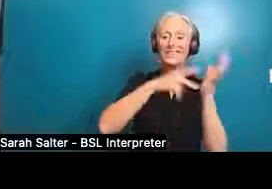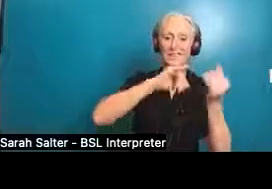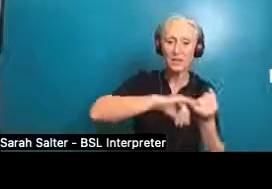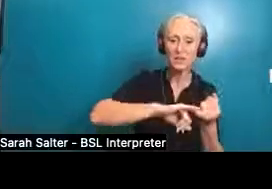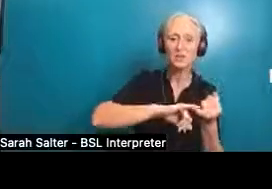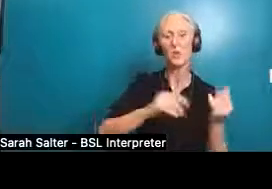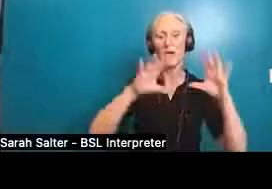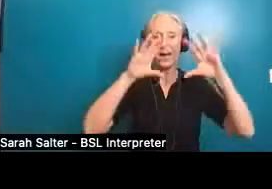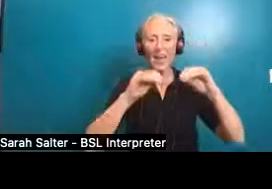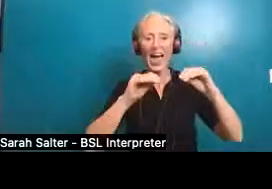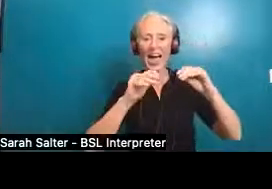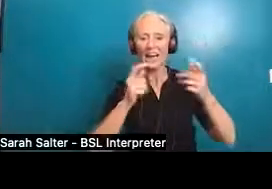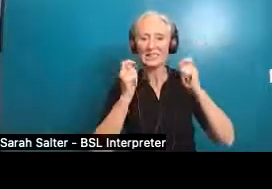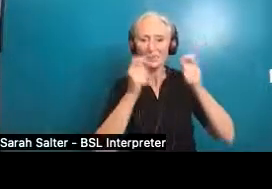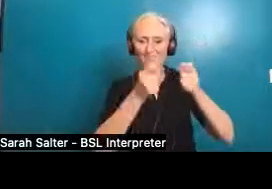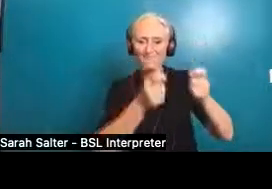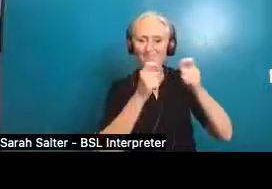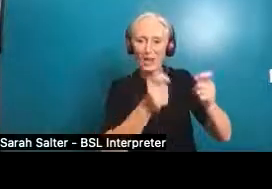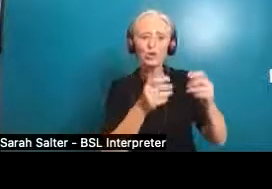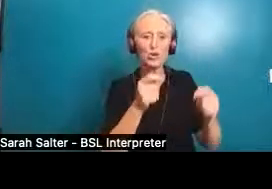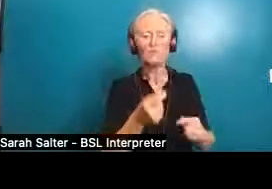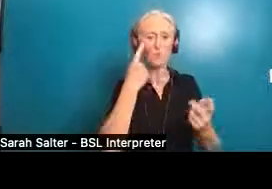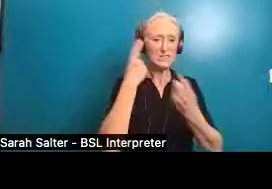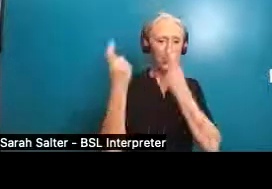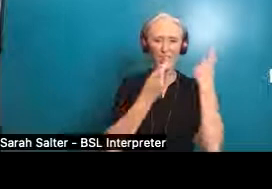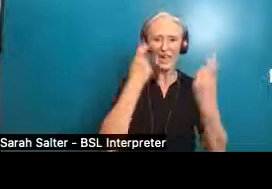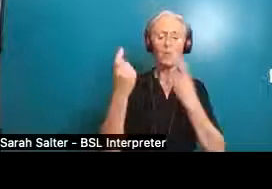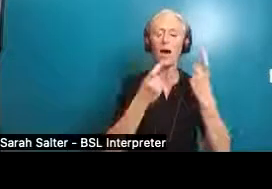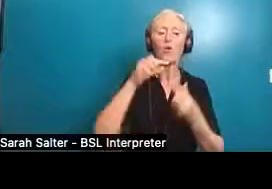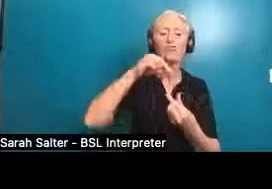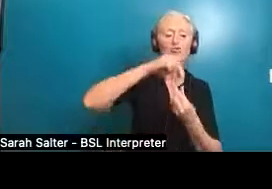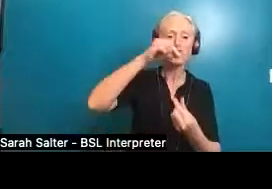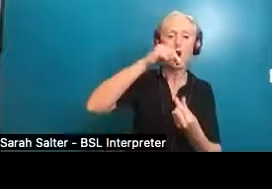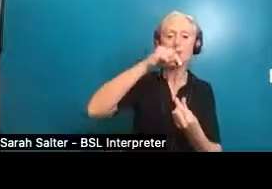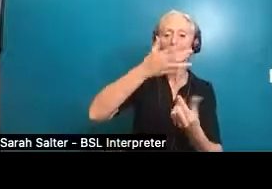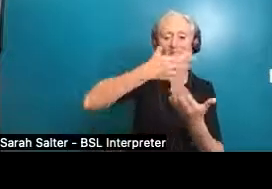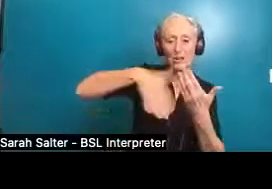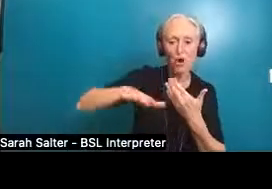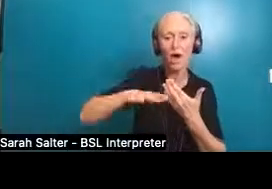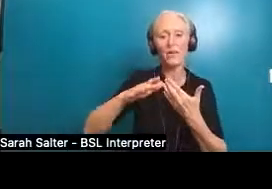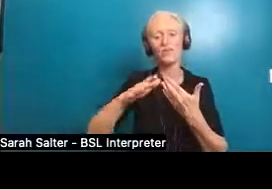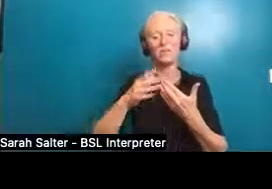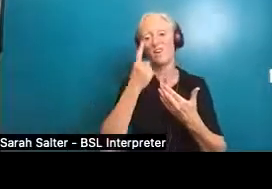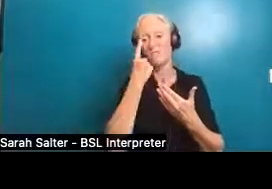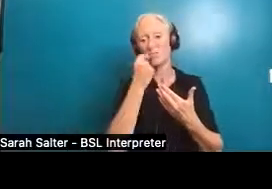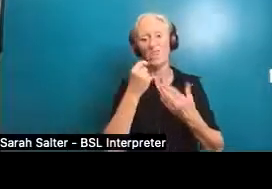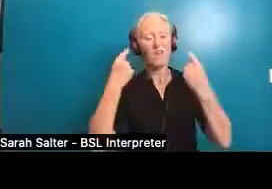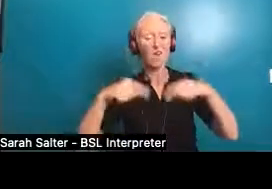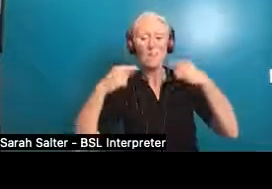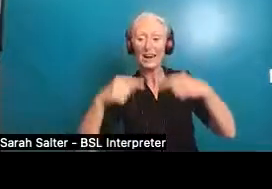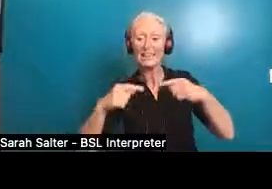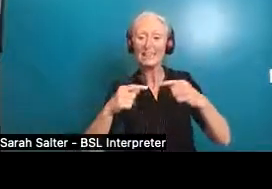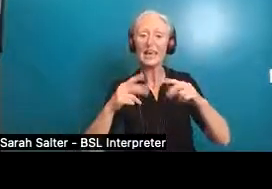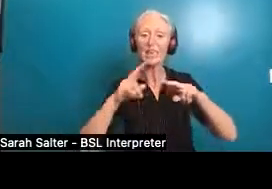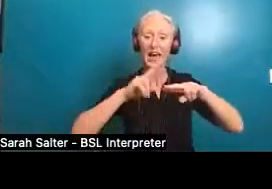about optogenetics and rod-derived cone viability factor, and then some stem cell options. So there was a recent